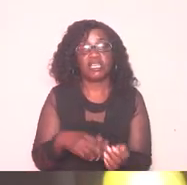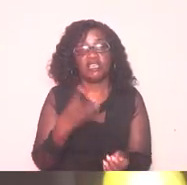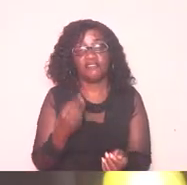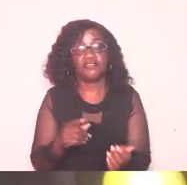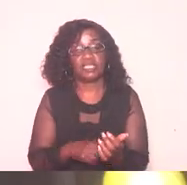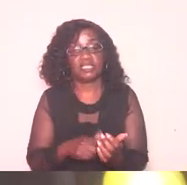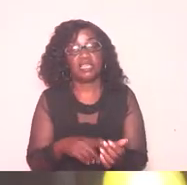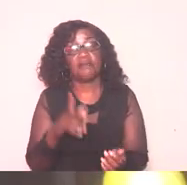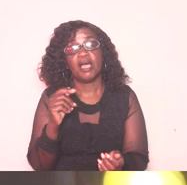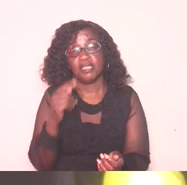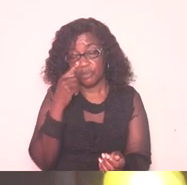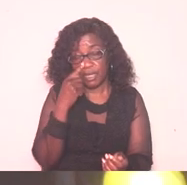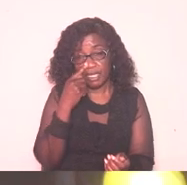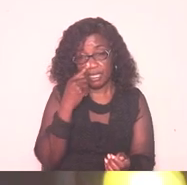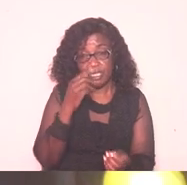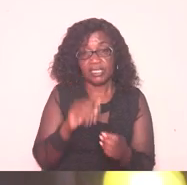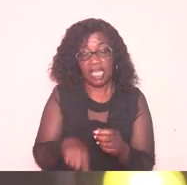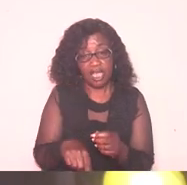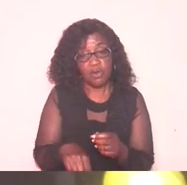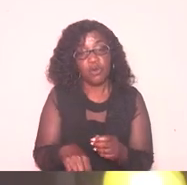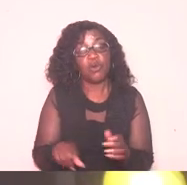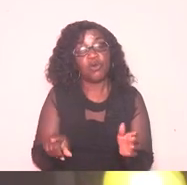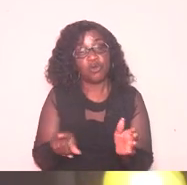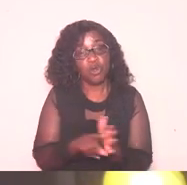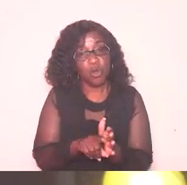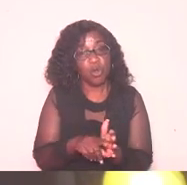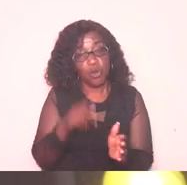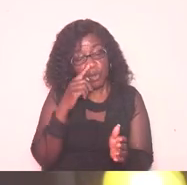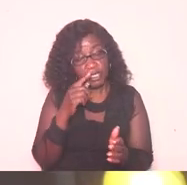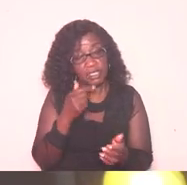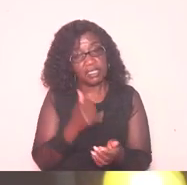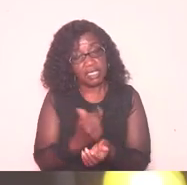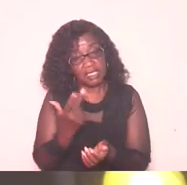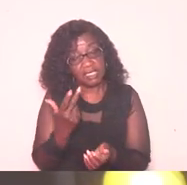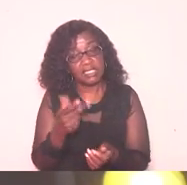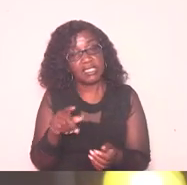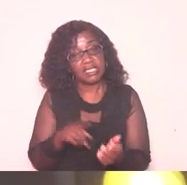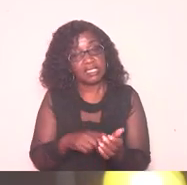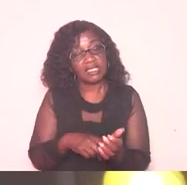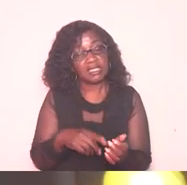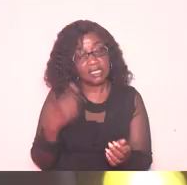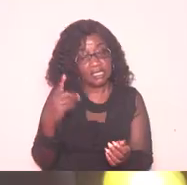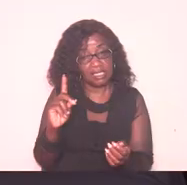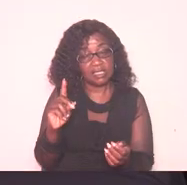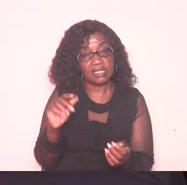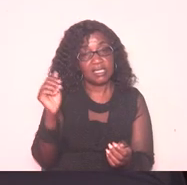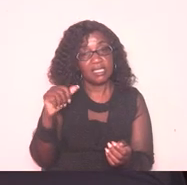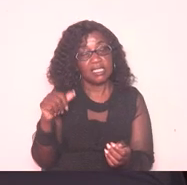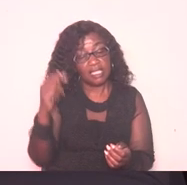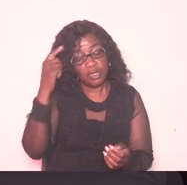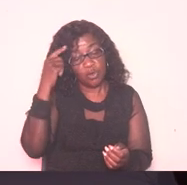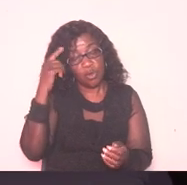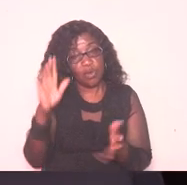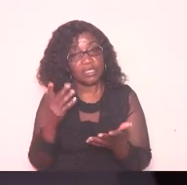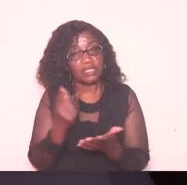think that at an instance where you're now making it possible for people to have sex once they are now 18 years old or above, we think that they are mentally capable of knowing what exactly it is they